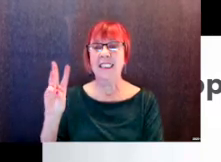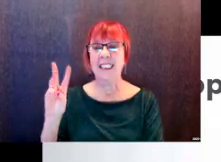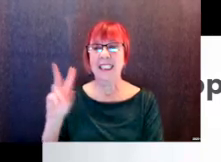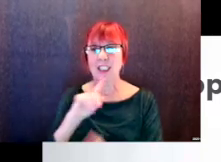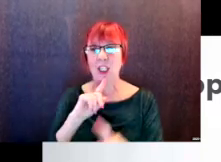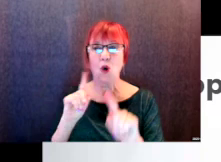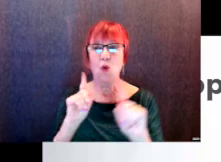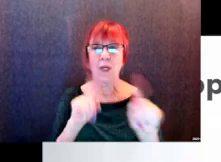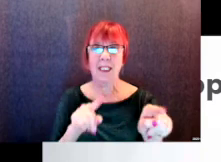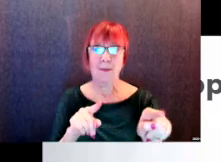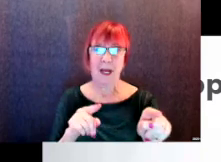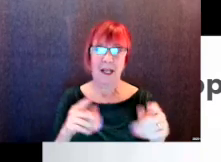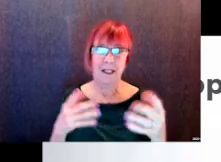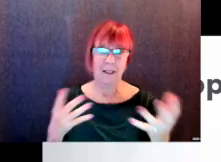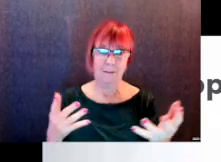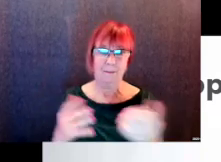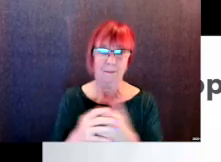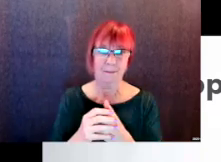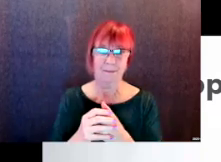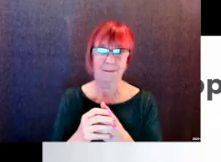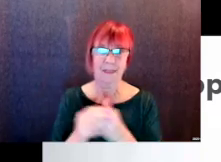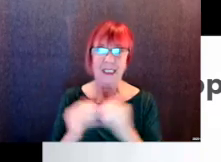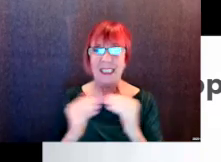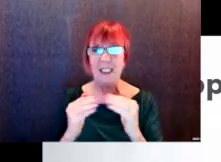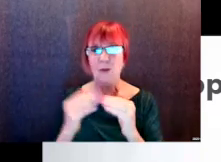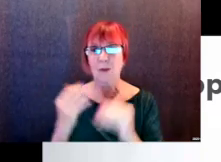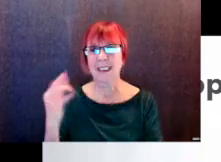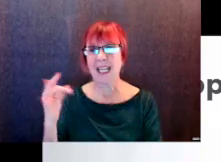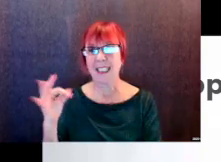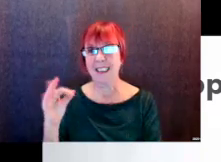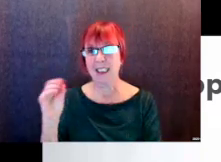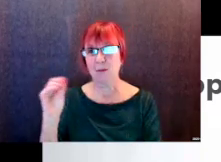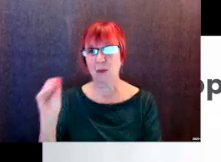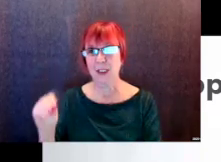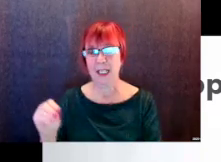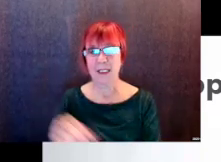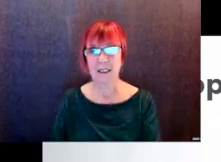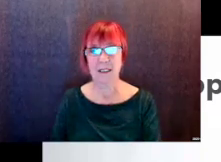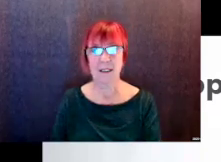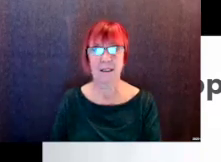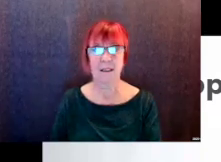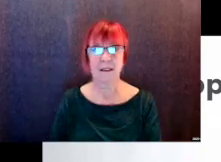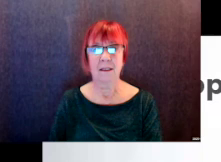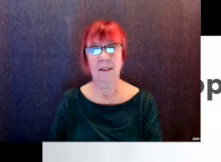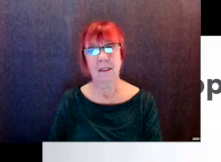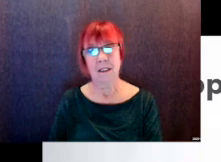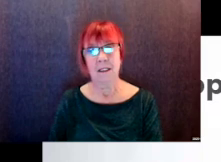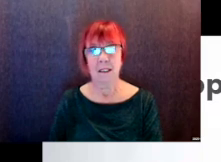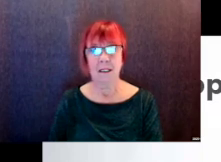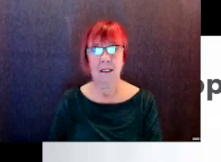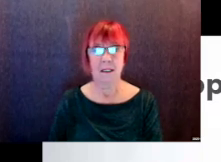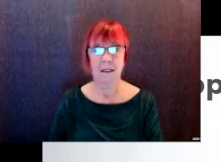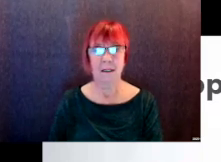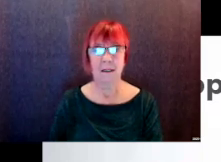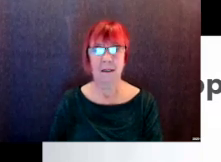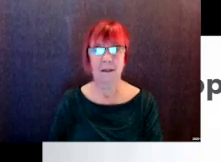to the discussion portion, we'd be happy to hear those thoughts and questions.